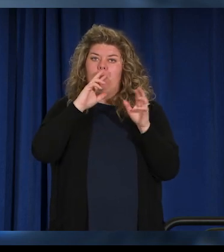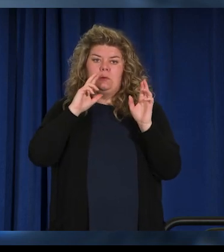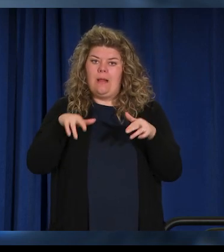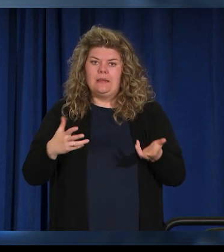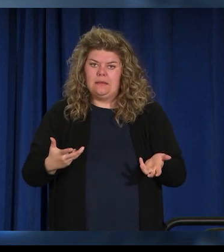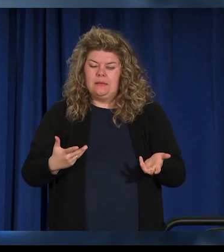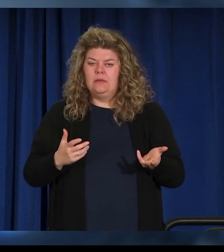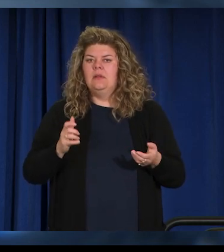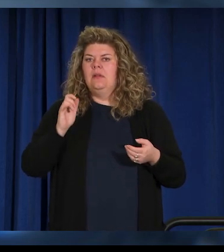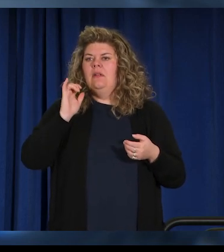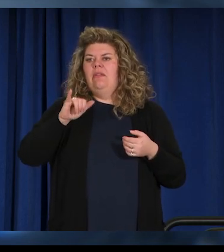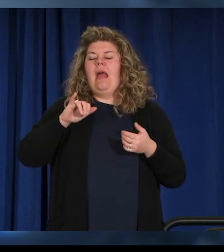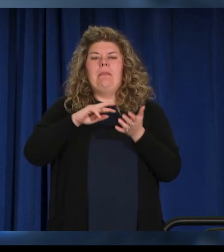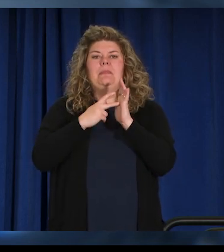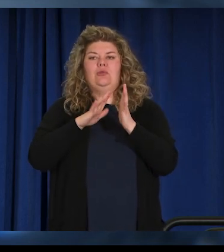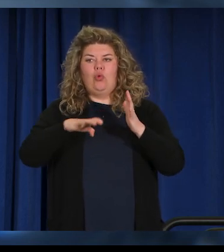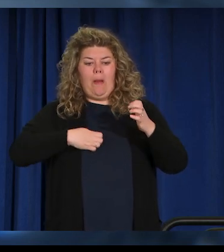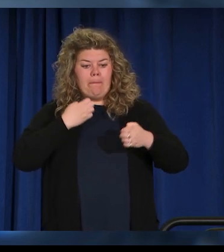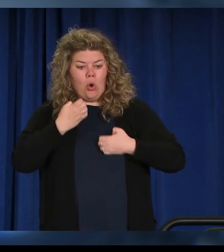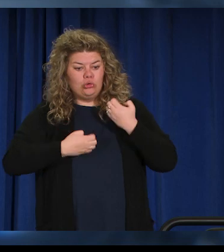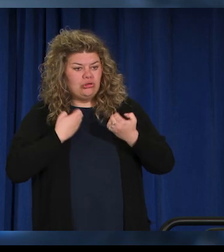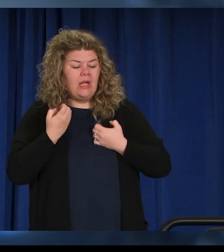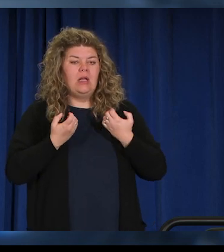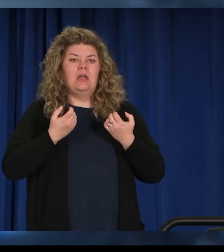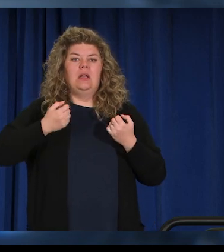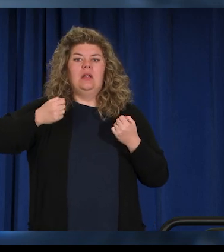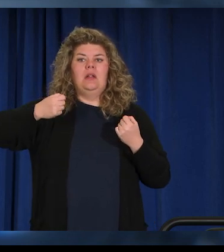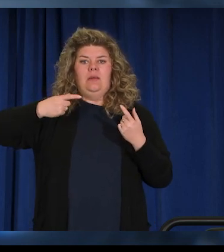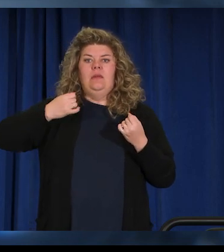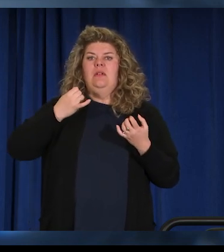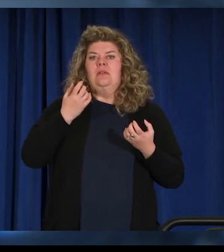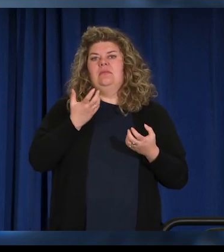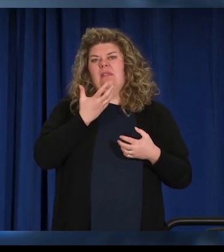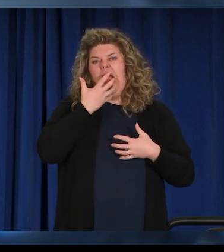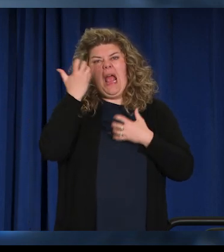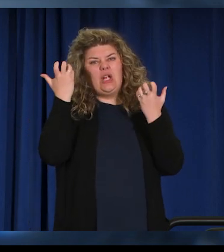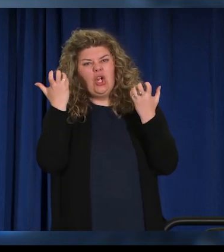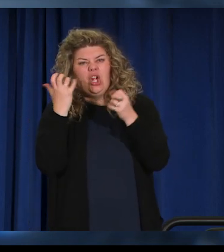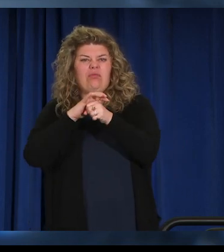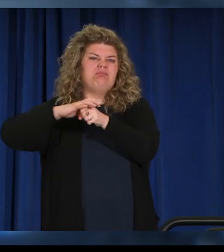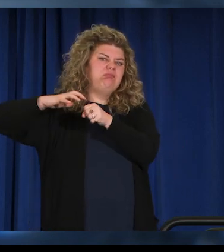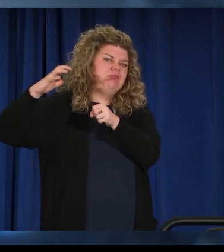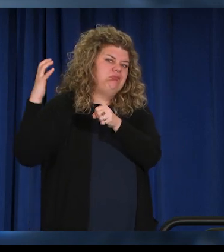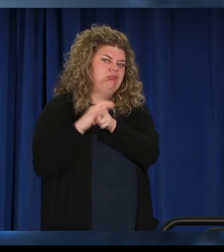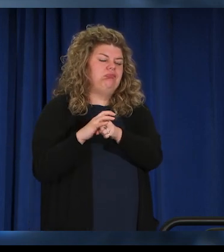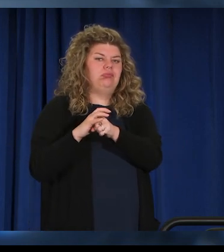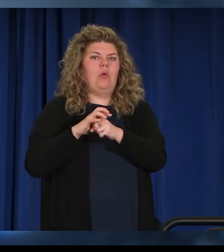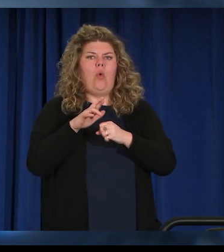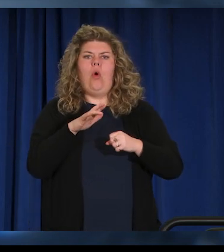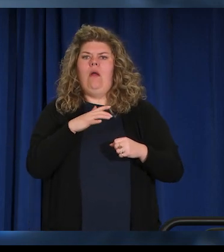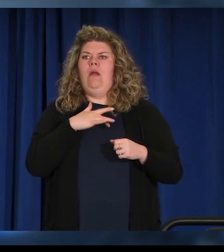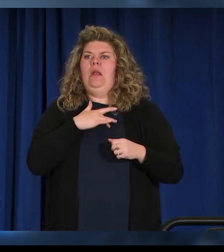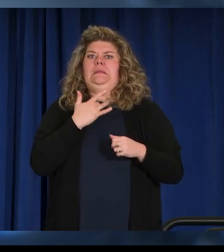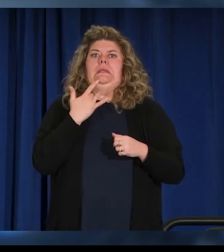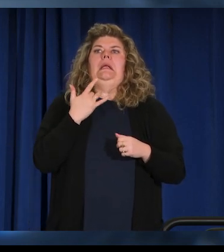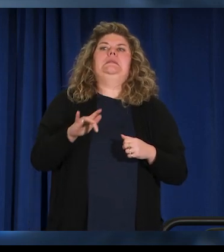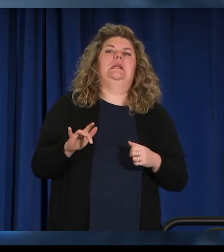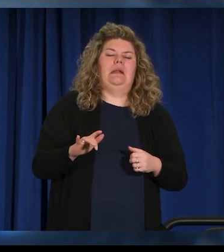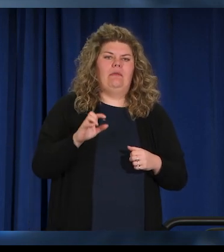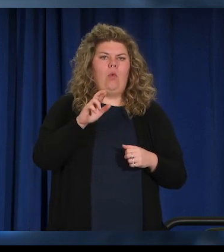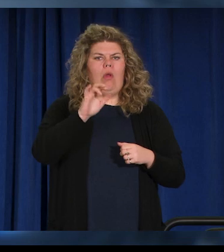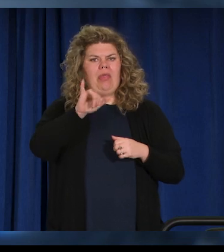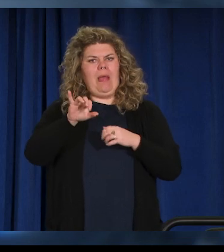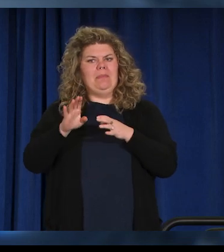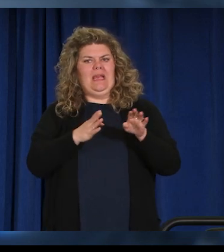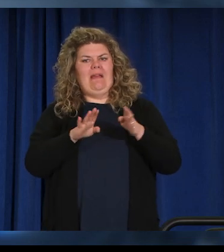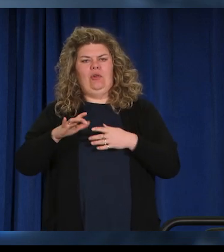to regulate our emotions and impulses. This can look like anger, defiance, being oversensitive, or engaging in behaviors that